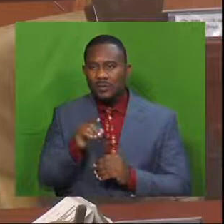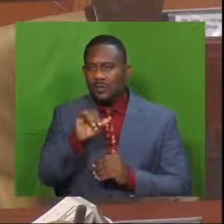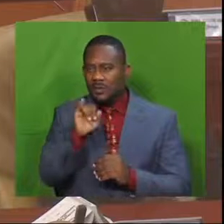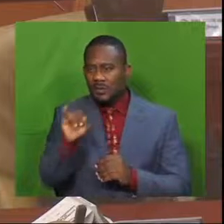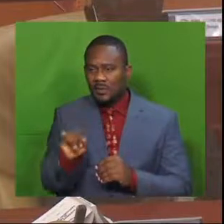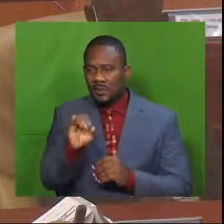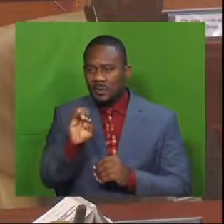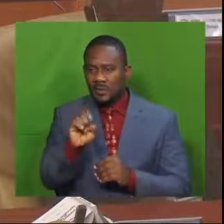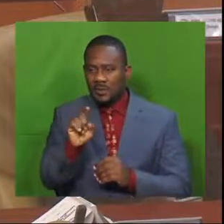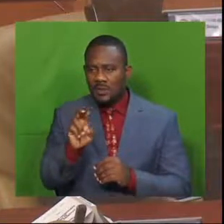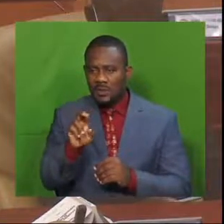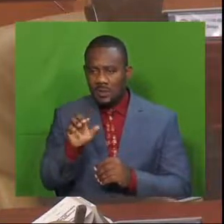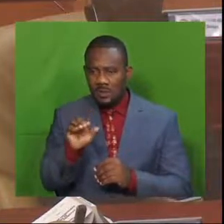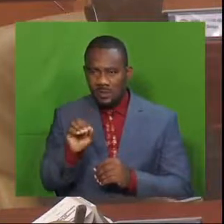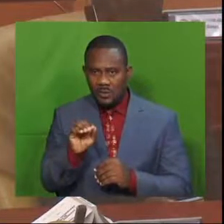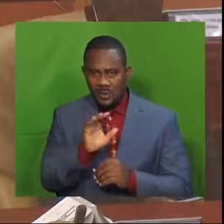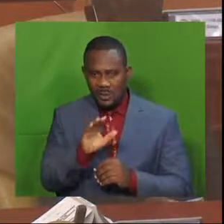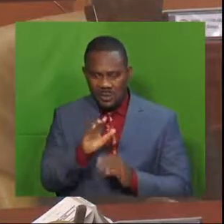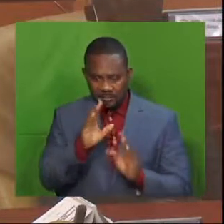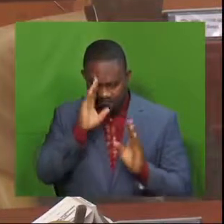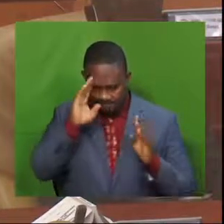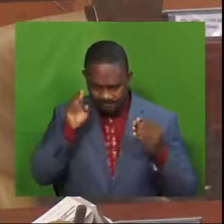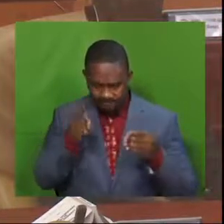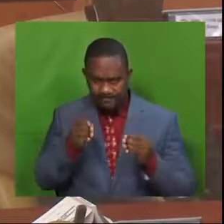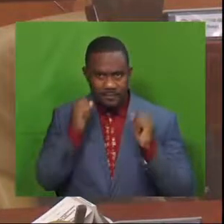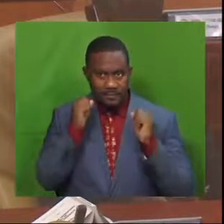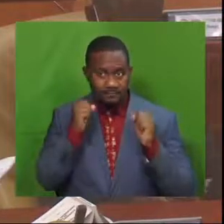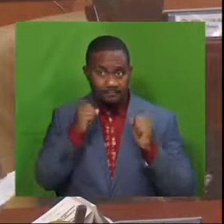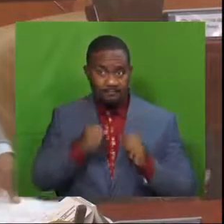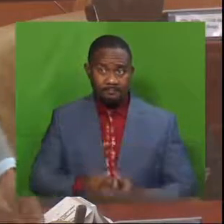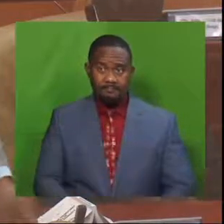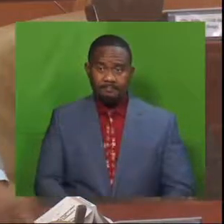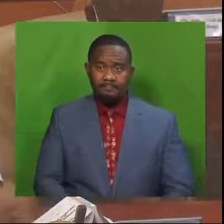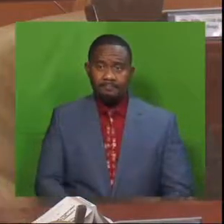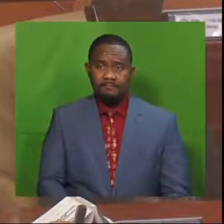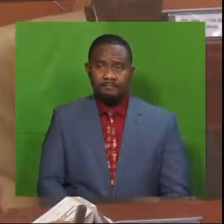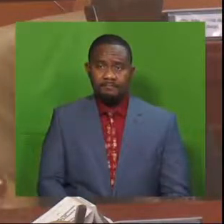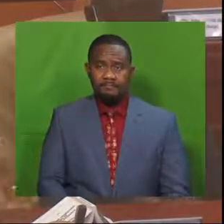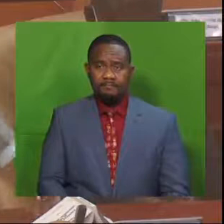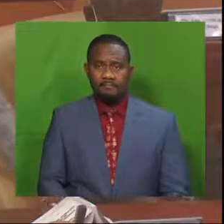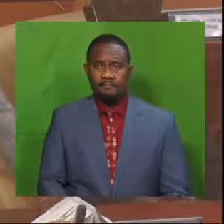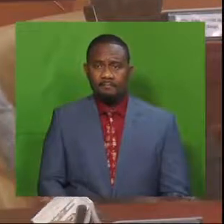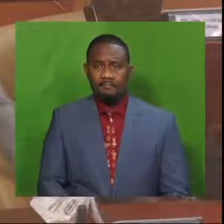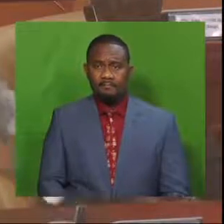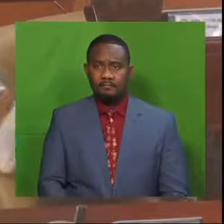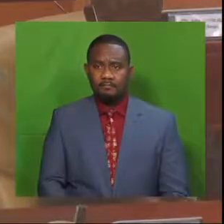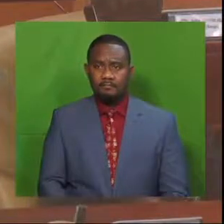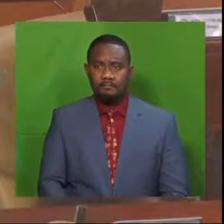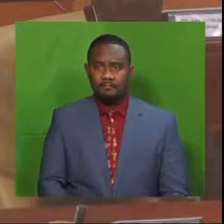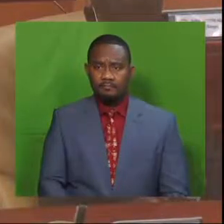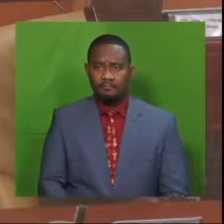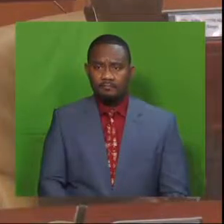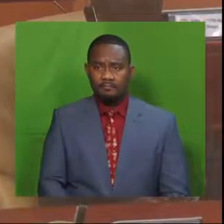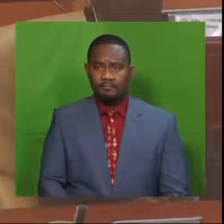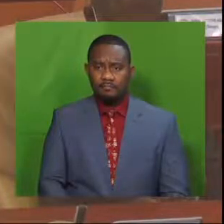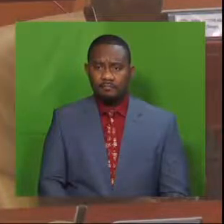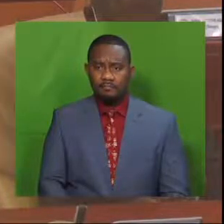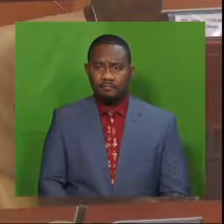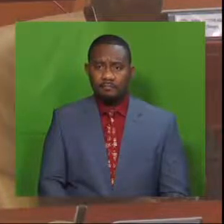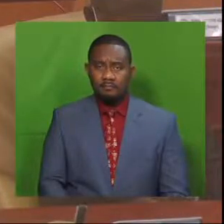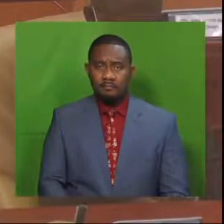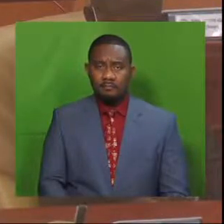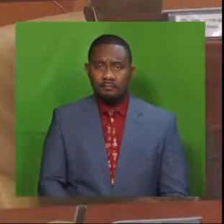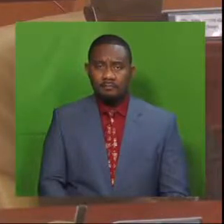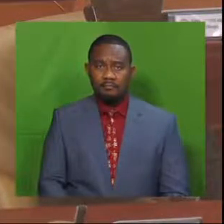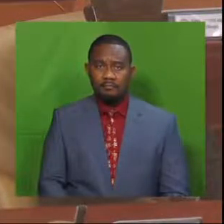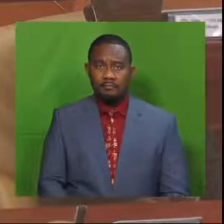construction of questions. But Mr. Speaker, my substantive concern is grounded